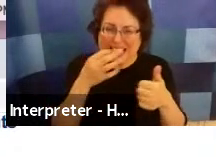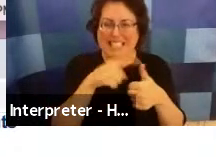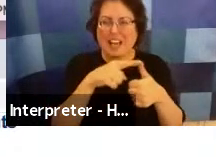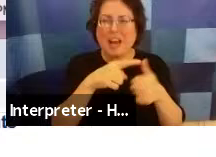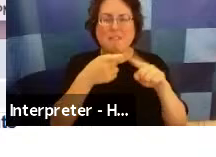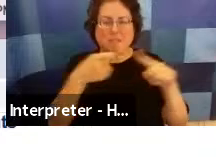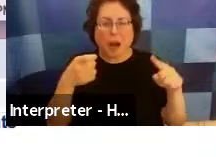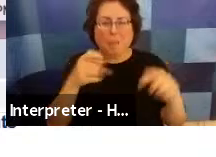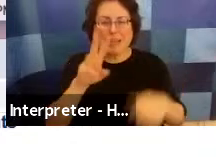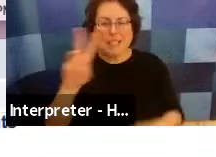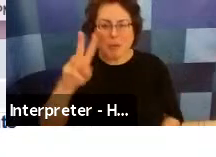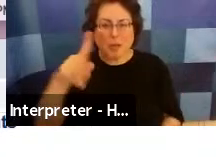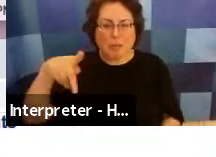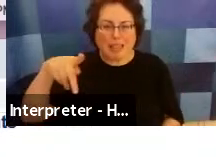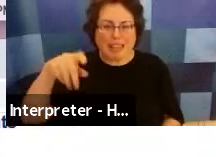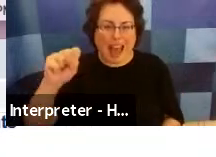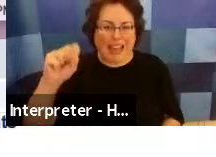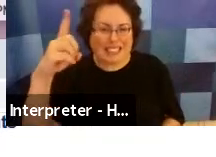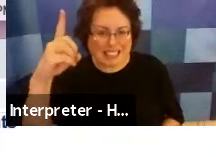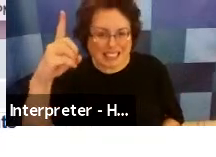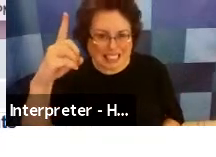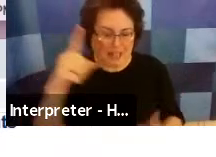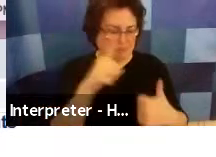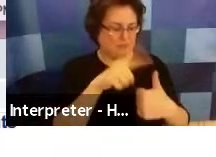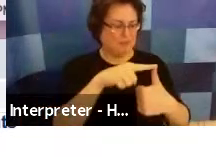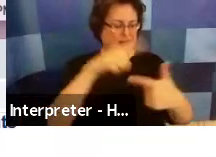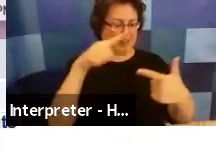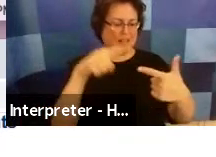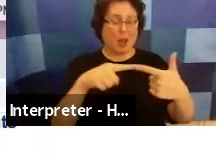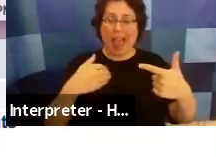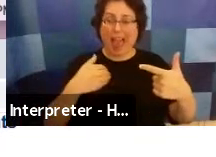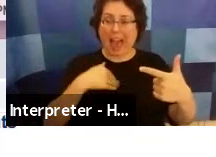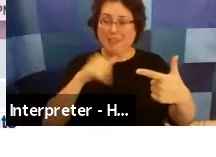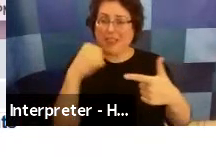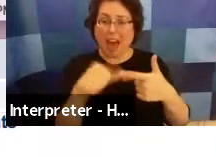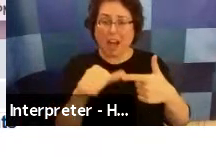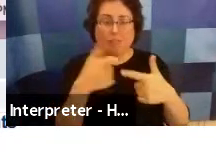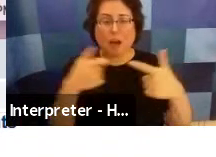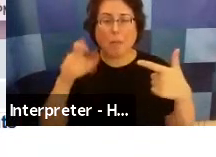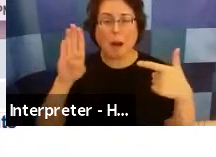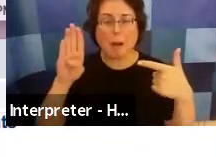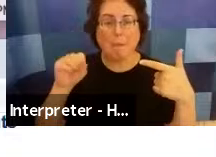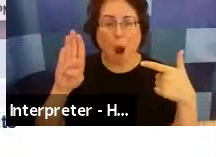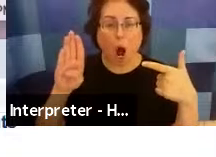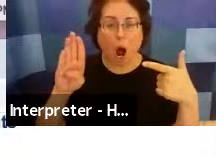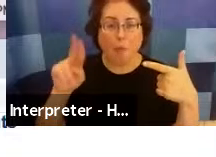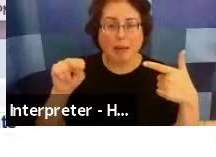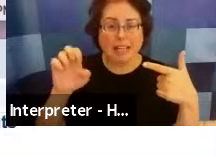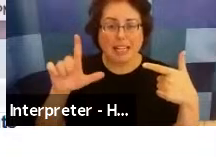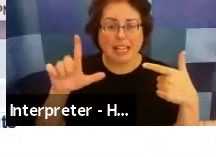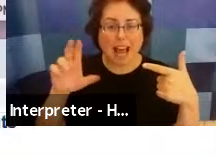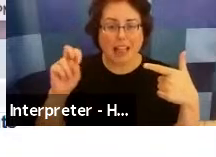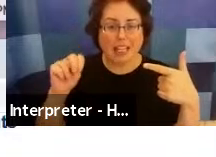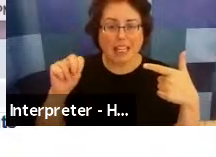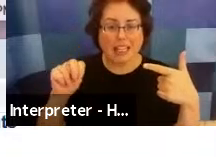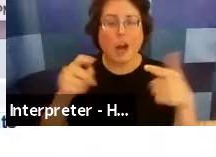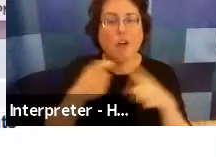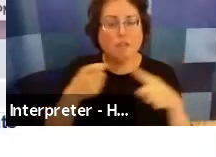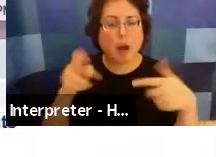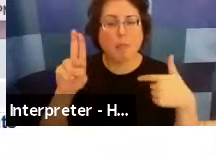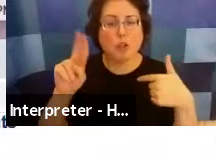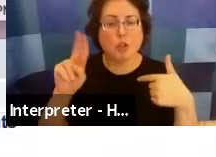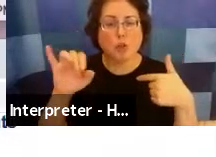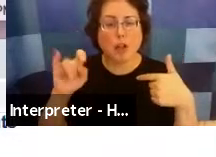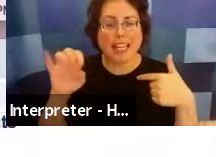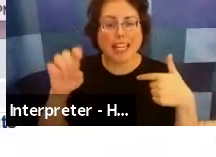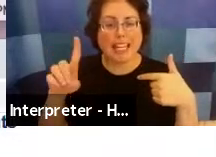Western PA School for the Deaf. And we have a letter from Bob Nelkin, the former president of the United Way of Southwestern PA.